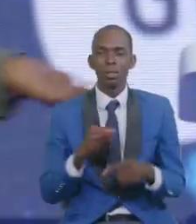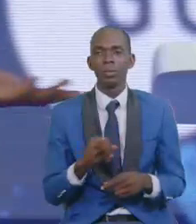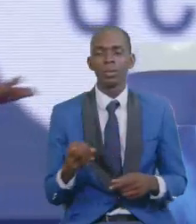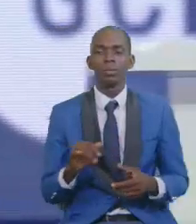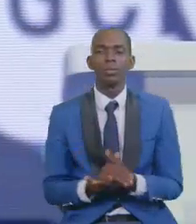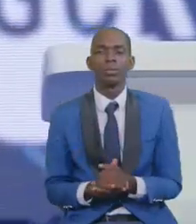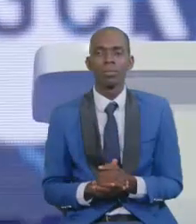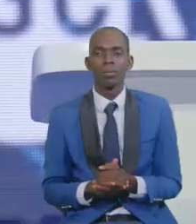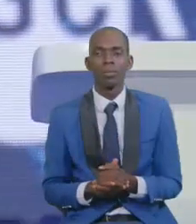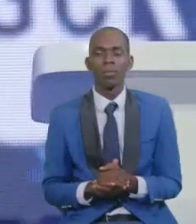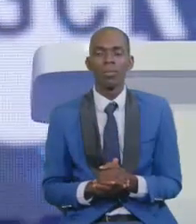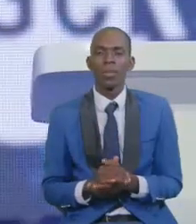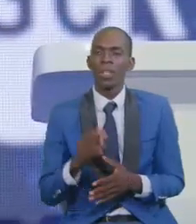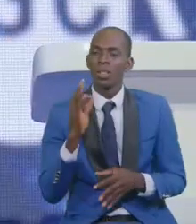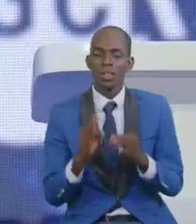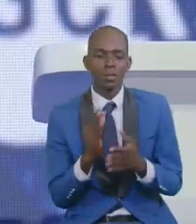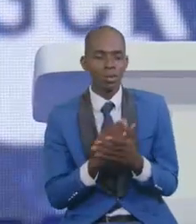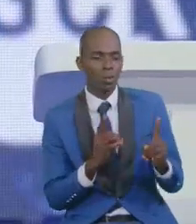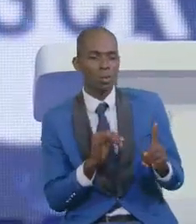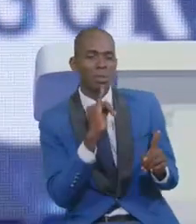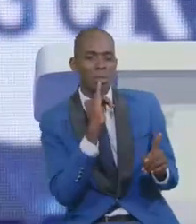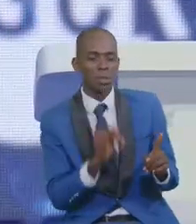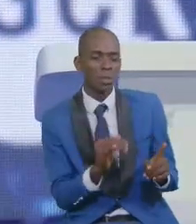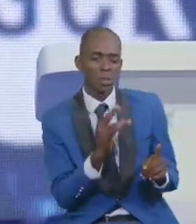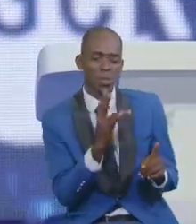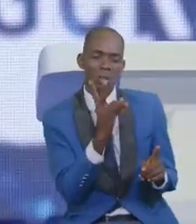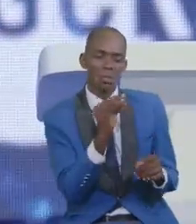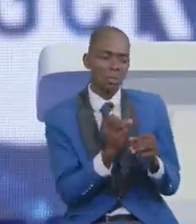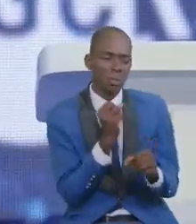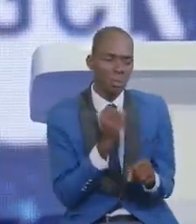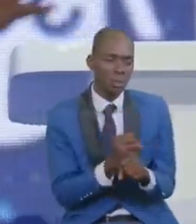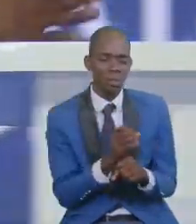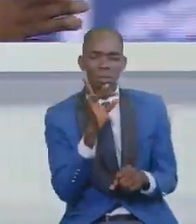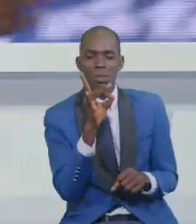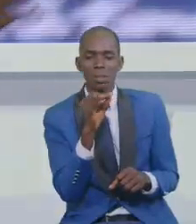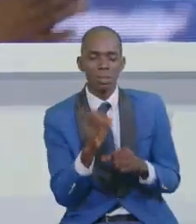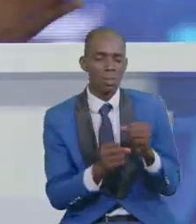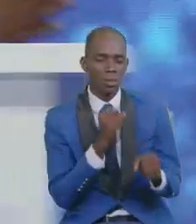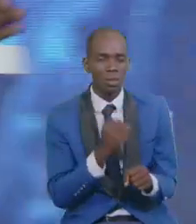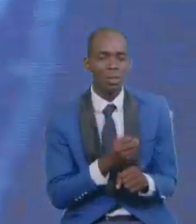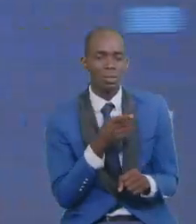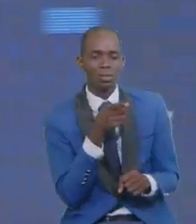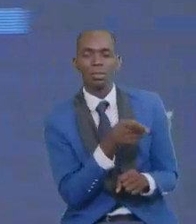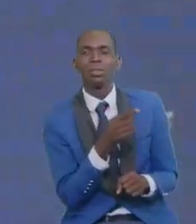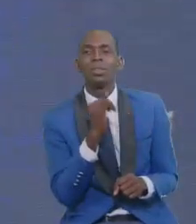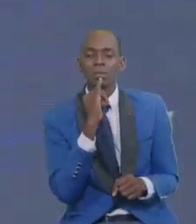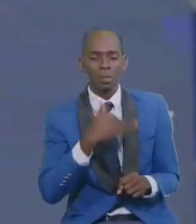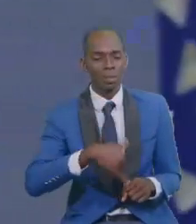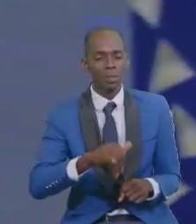If somebody is 70 years old, 80 years old, is a little